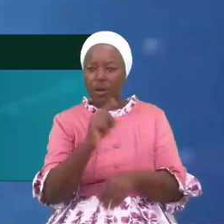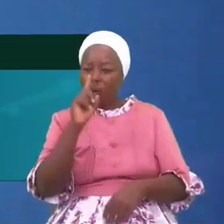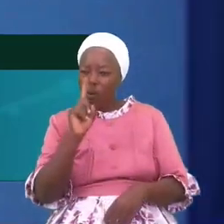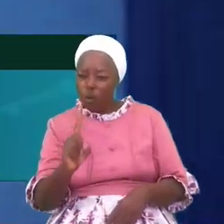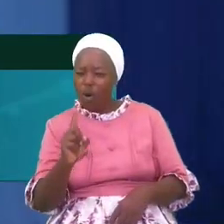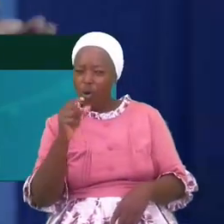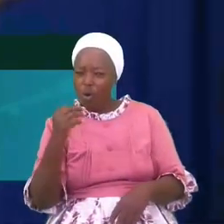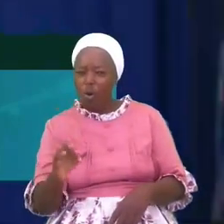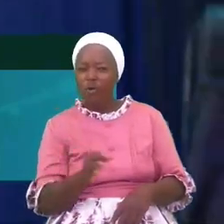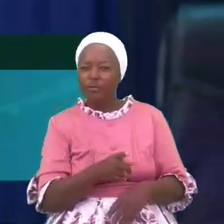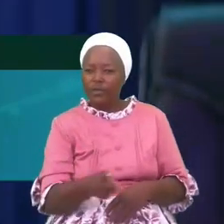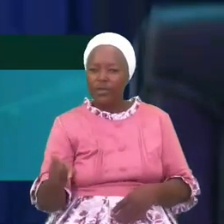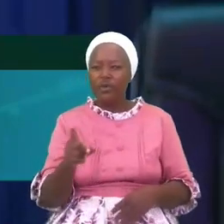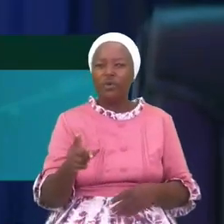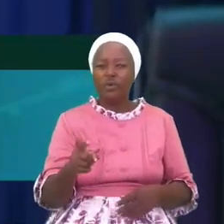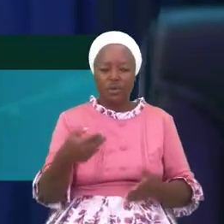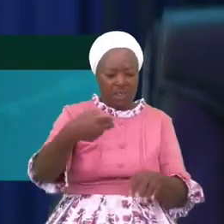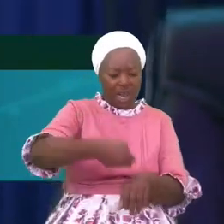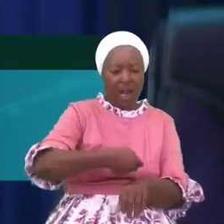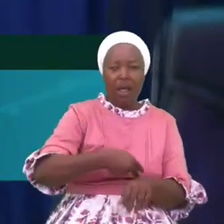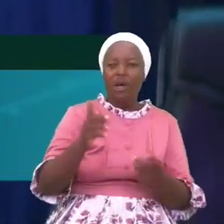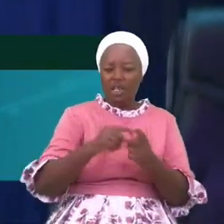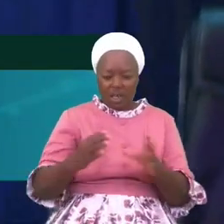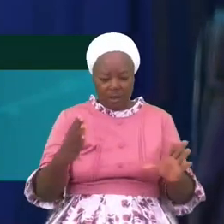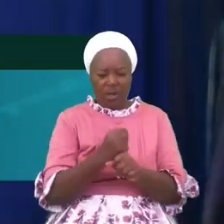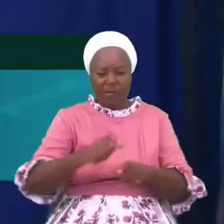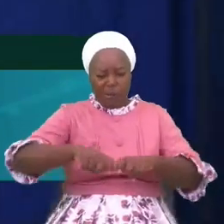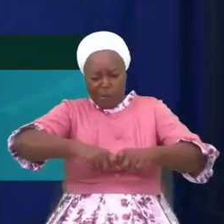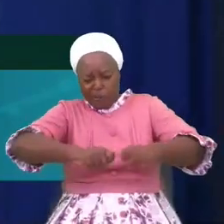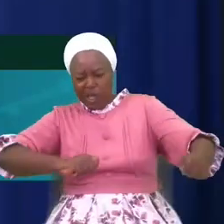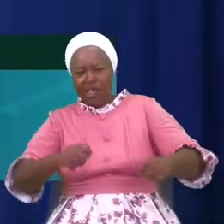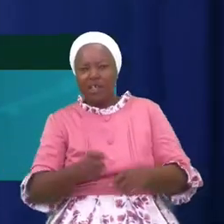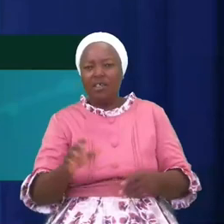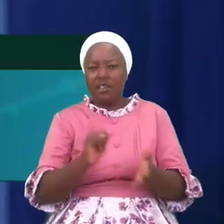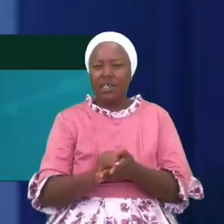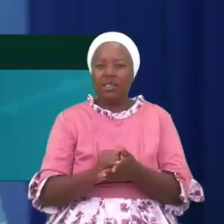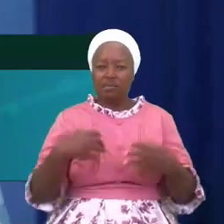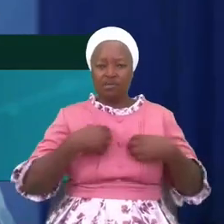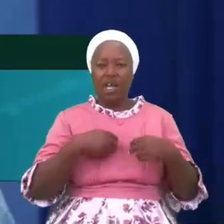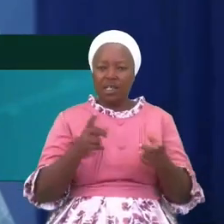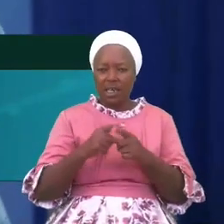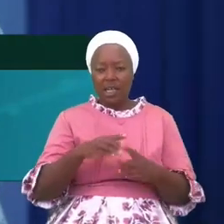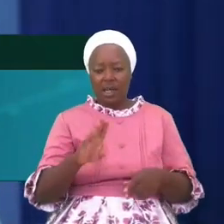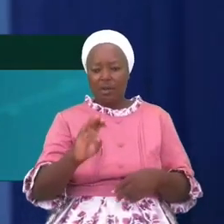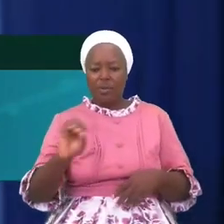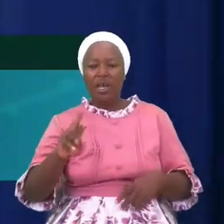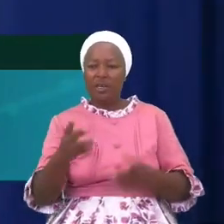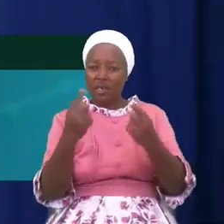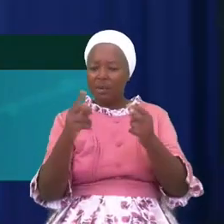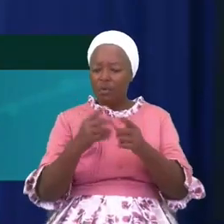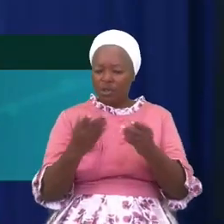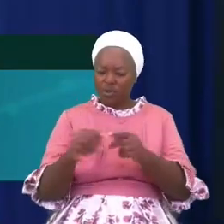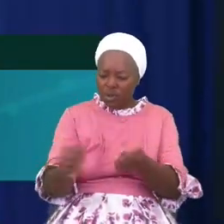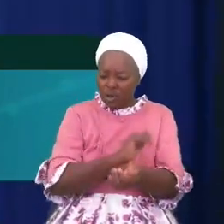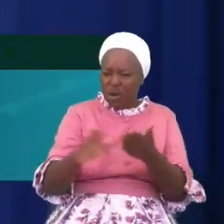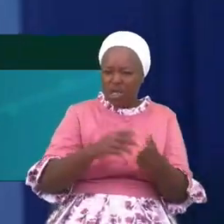and I tore him to pieces. He said, a bear came wanting to destroy, wanting to take away one of those lambs. He